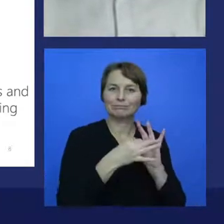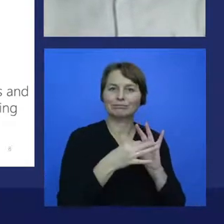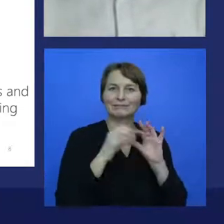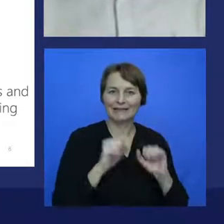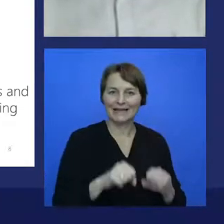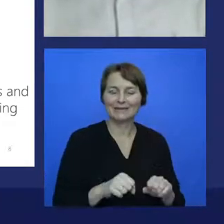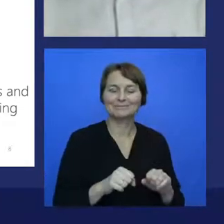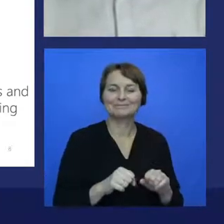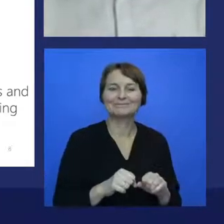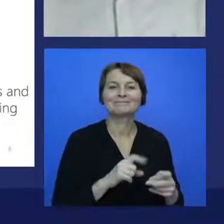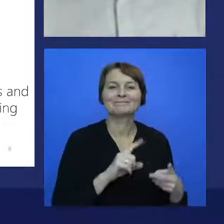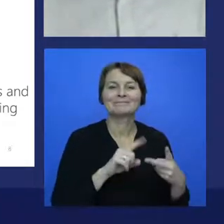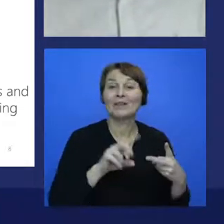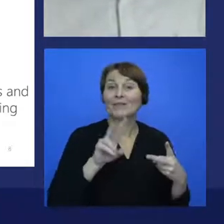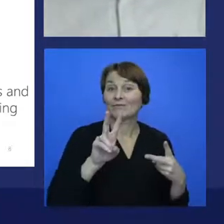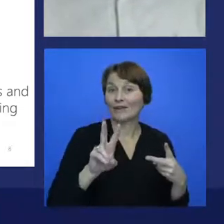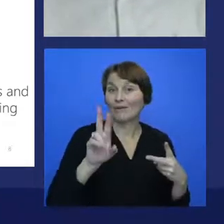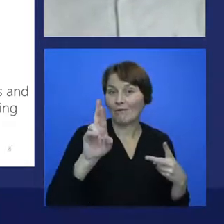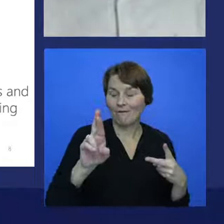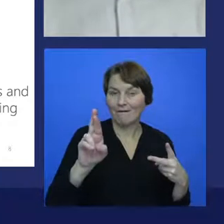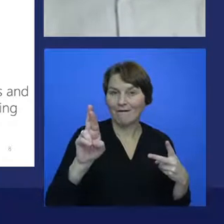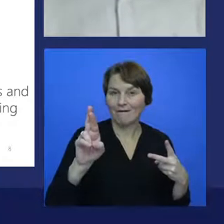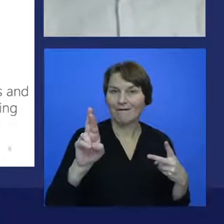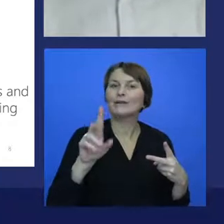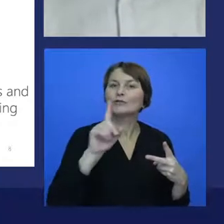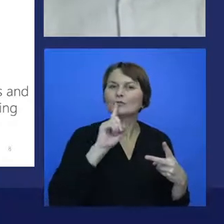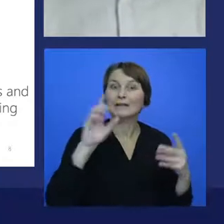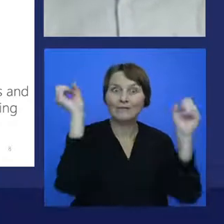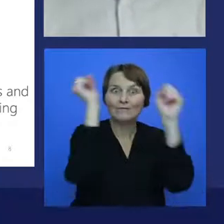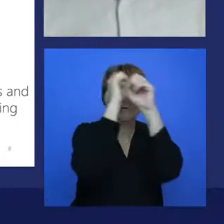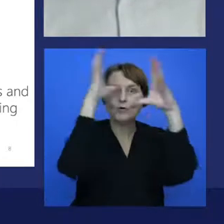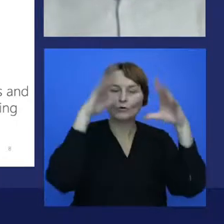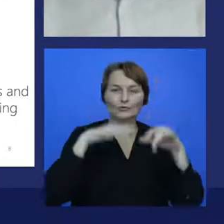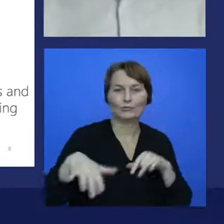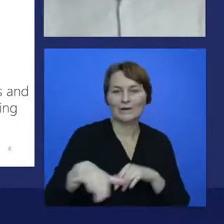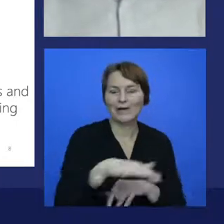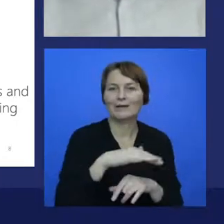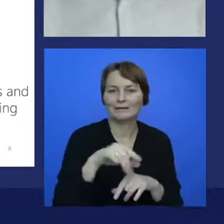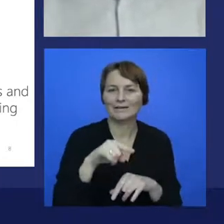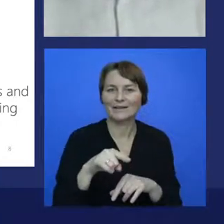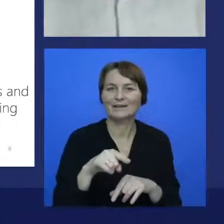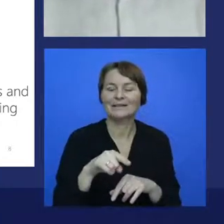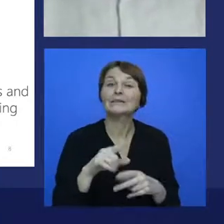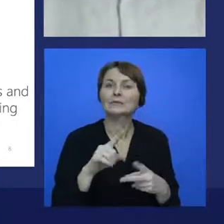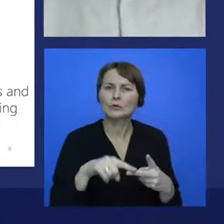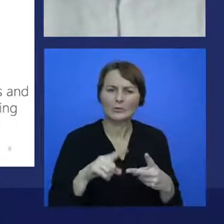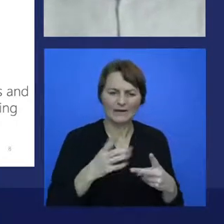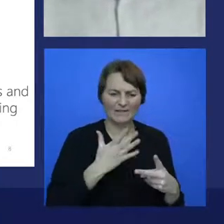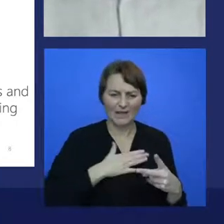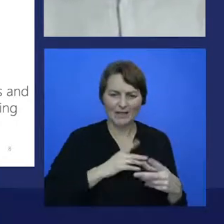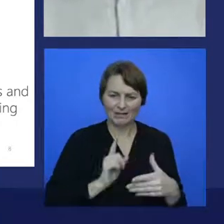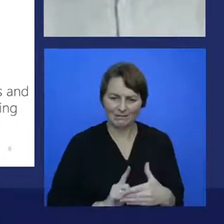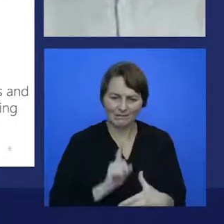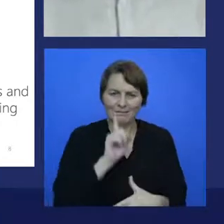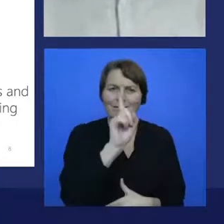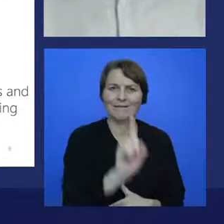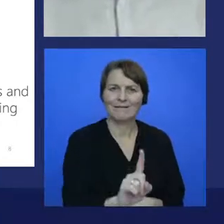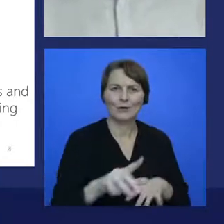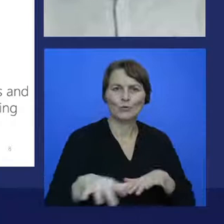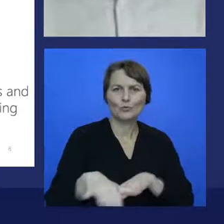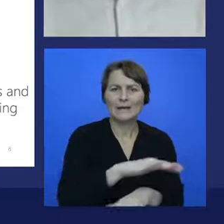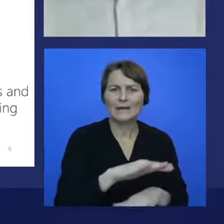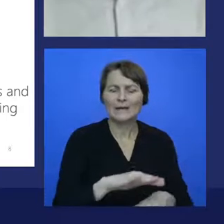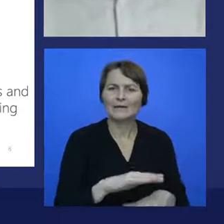reality is an entirely virtual environment that we place ourselves into. So we're not looking at